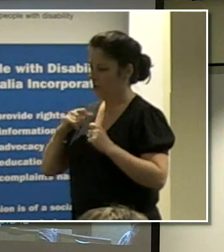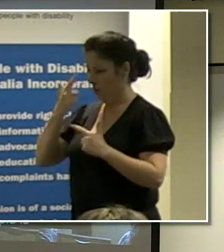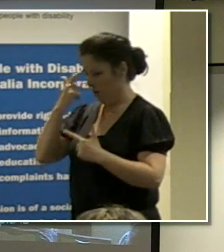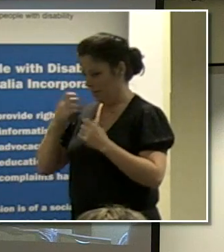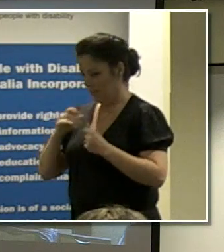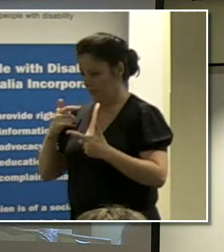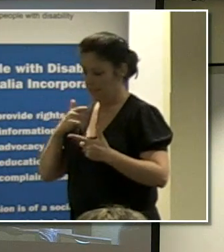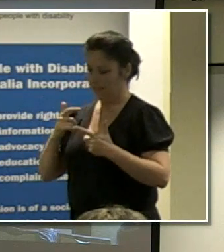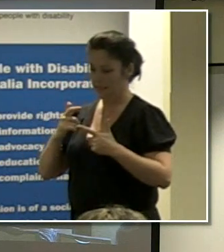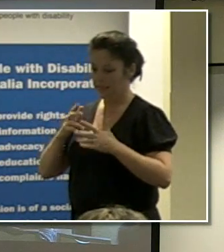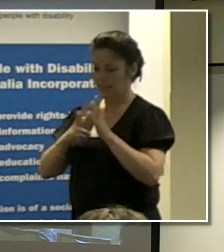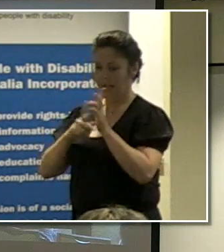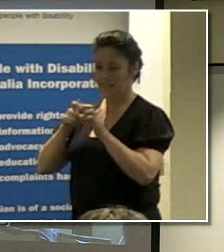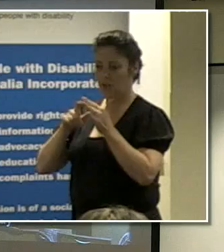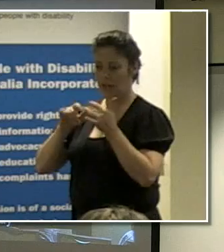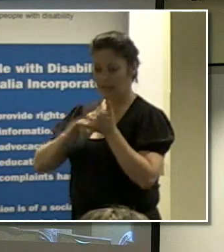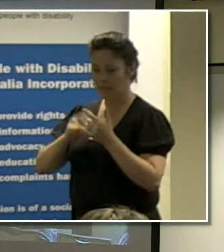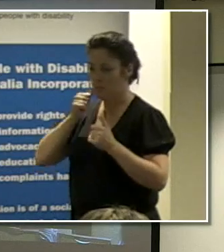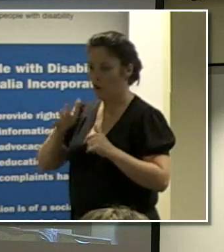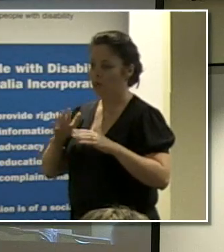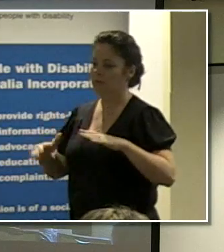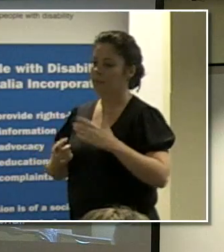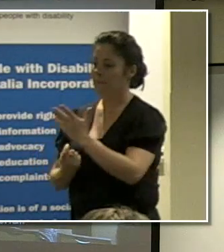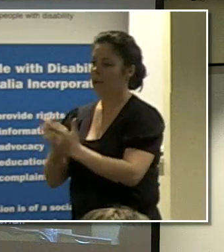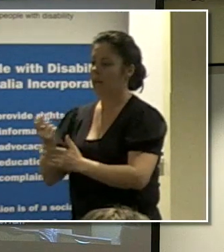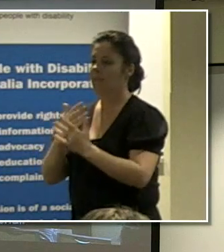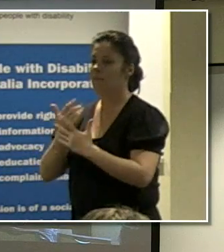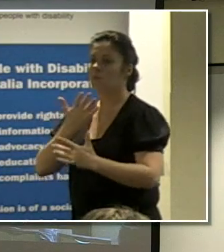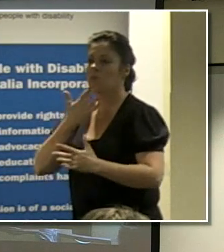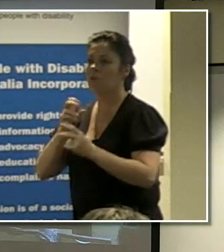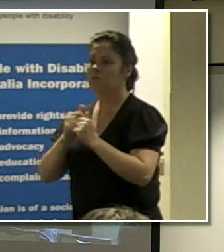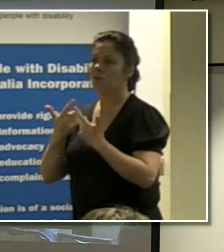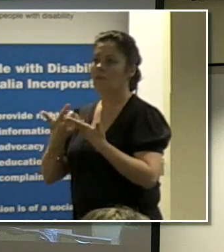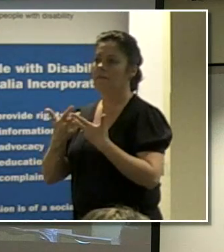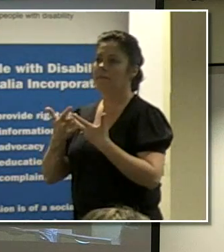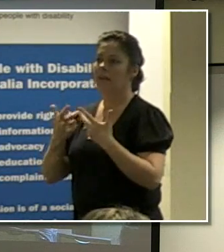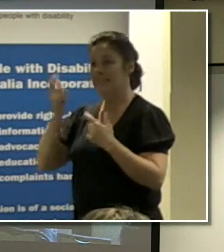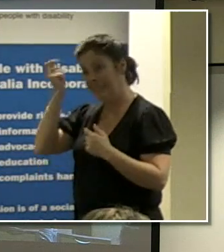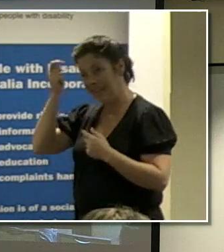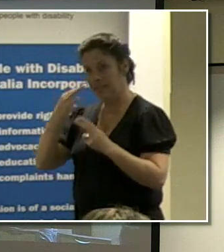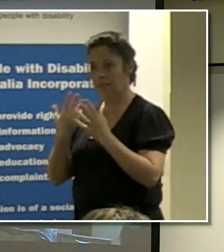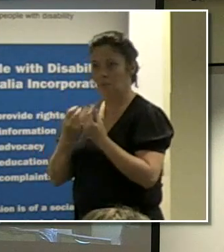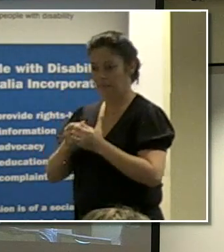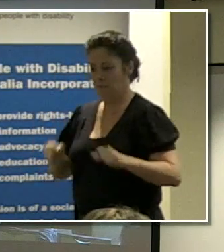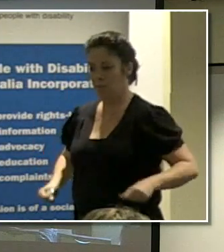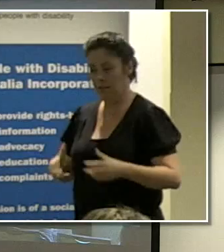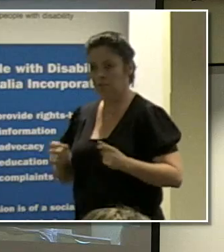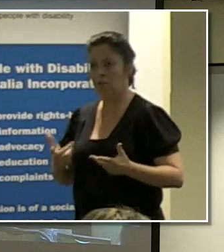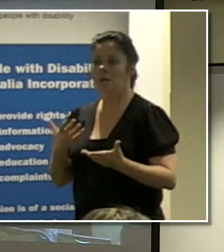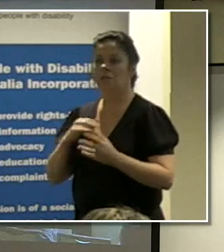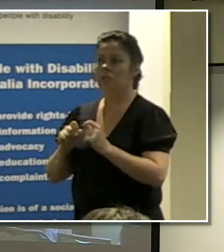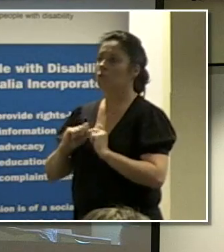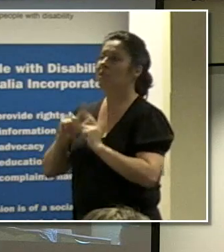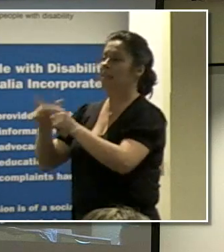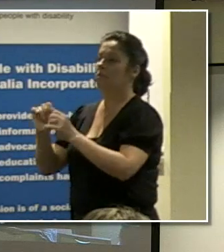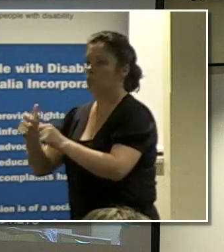costs of, say, a wheelchair taxi just to get around in your normal business? No. Yep. Have we got questions from the